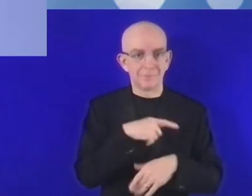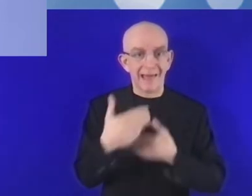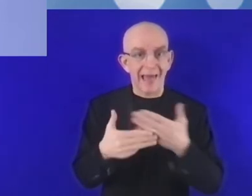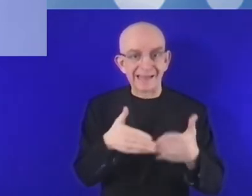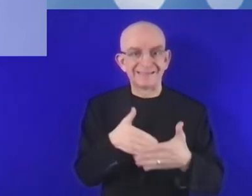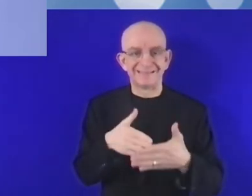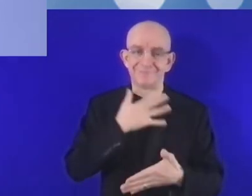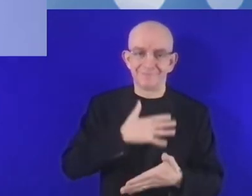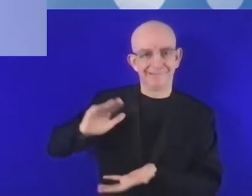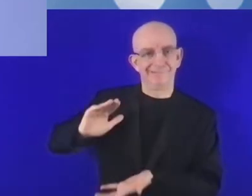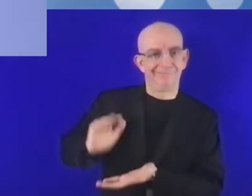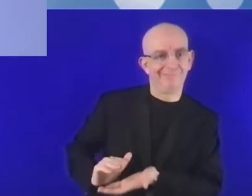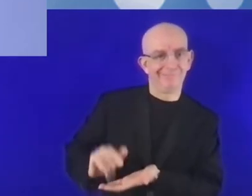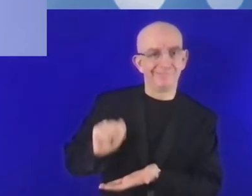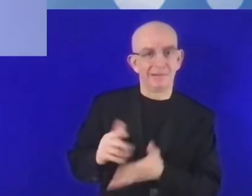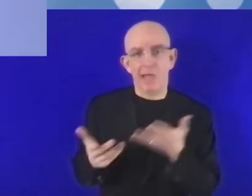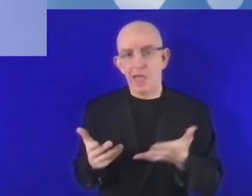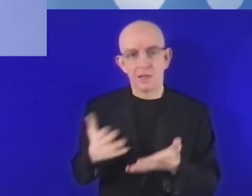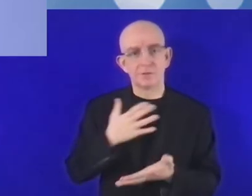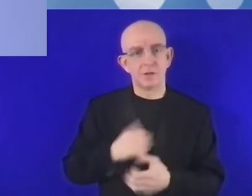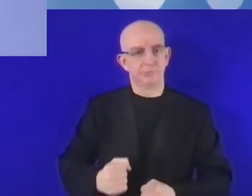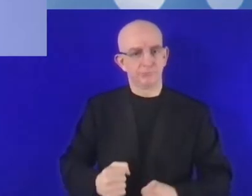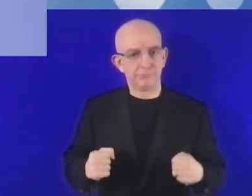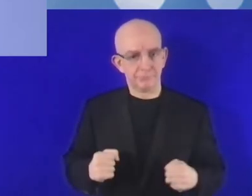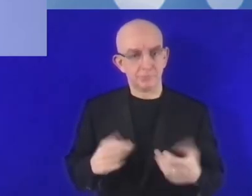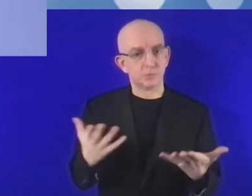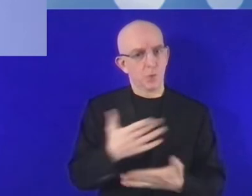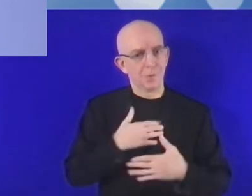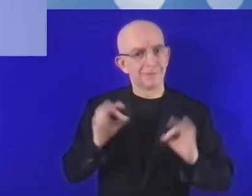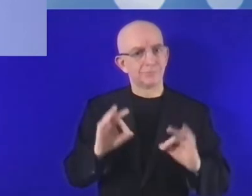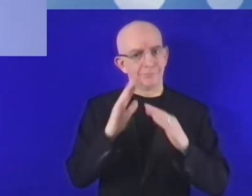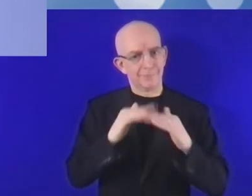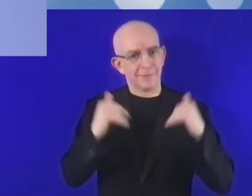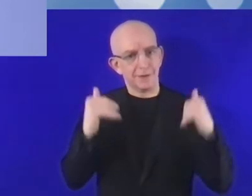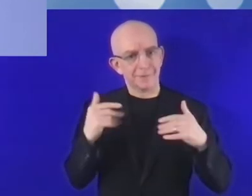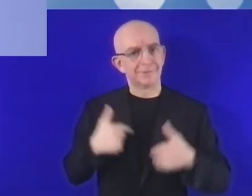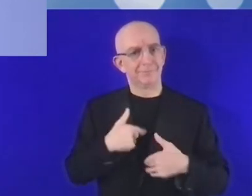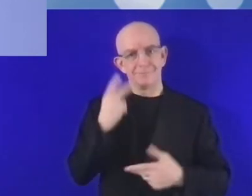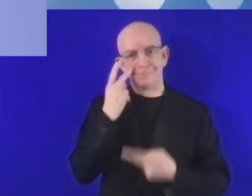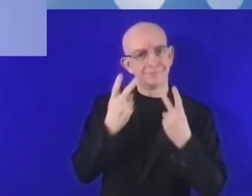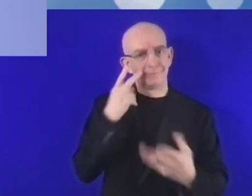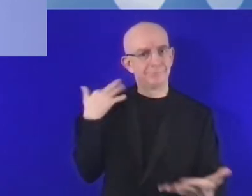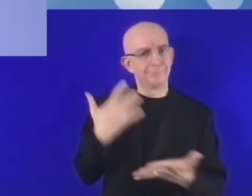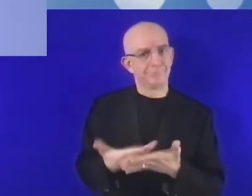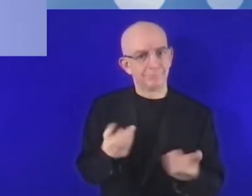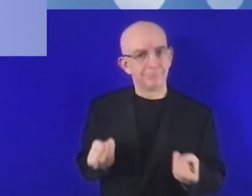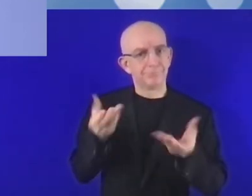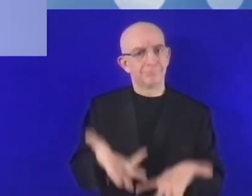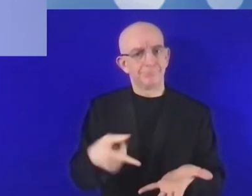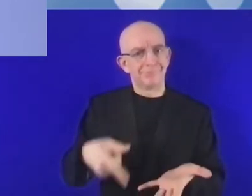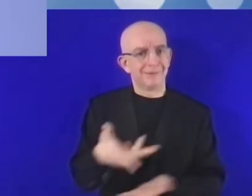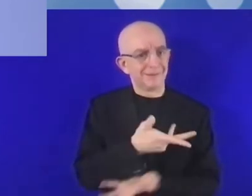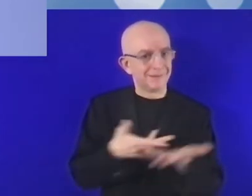experience at the forum uh in our view um there are at least two